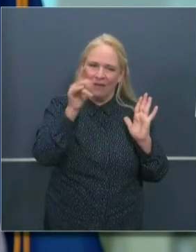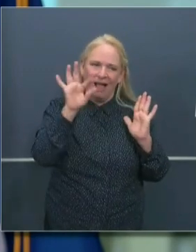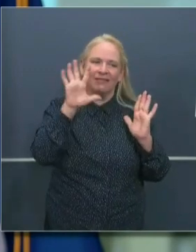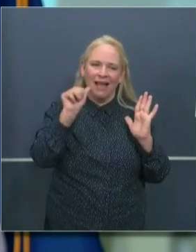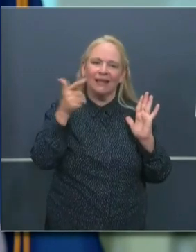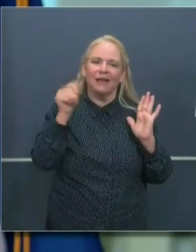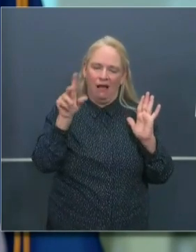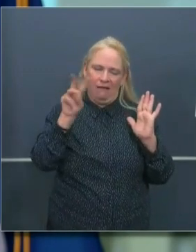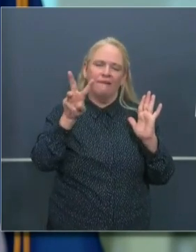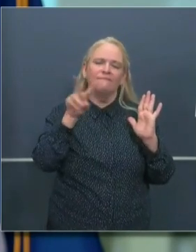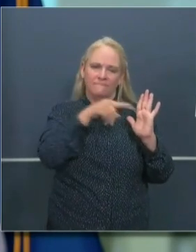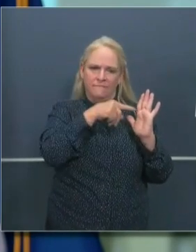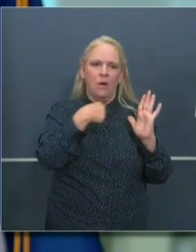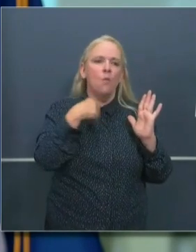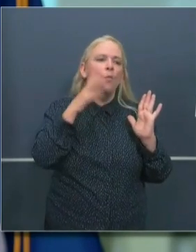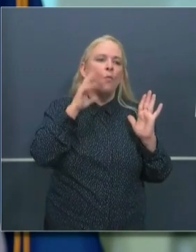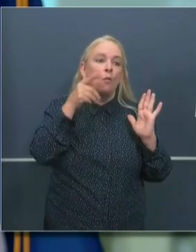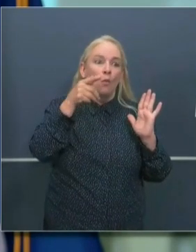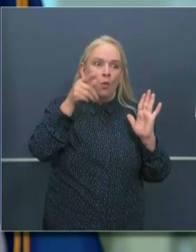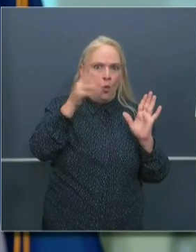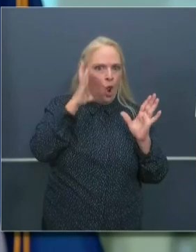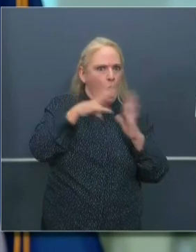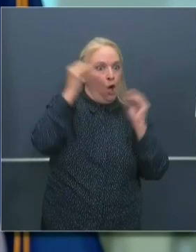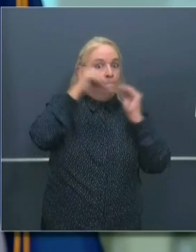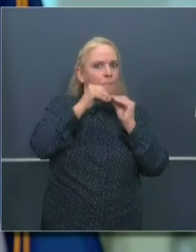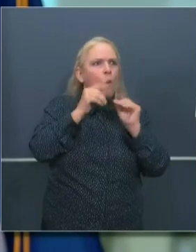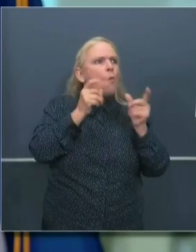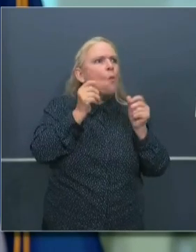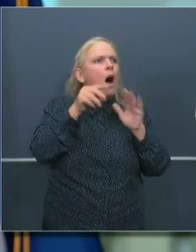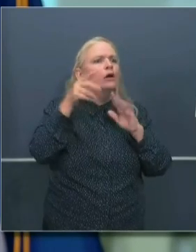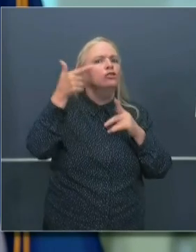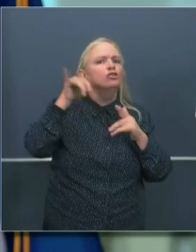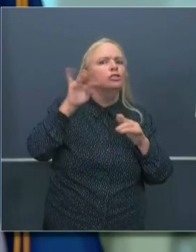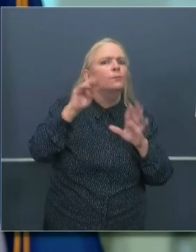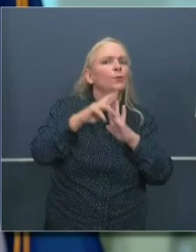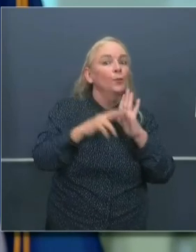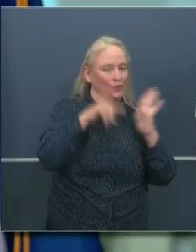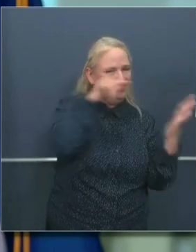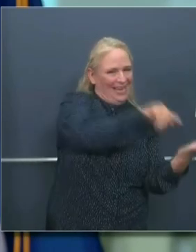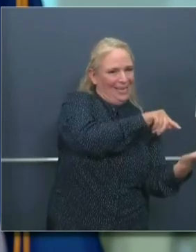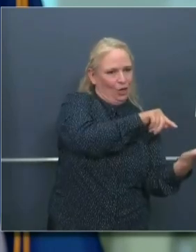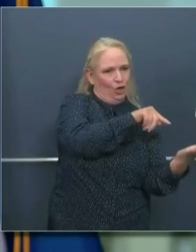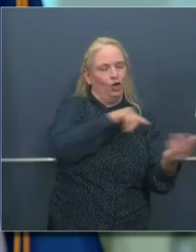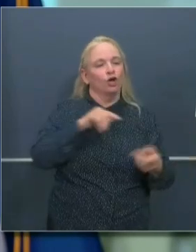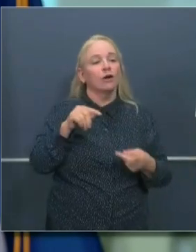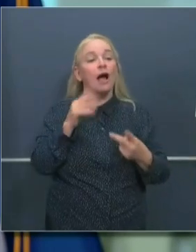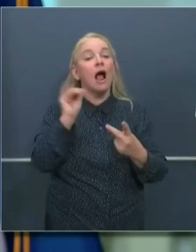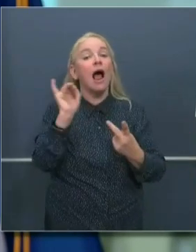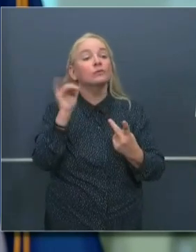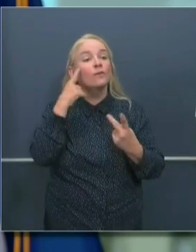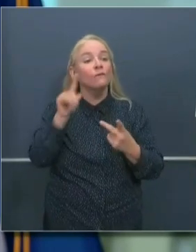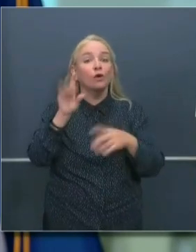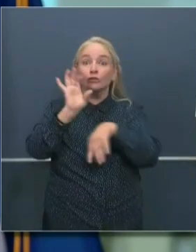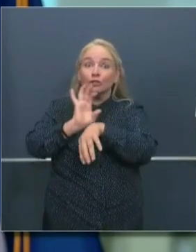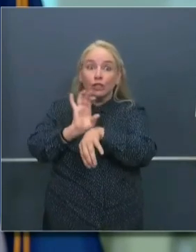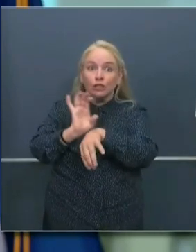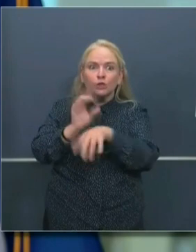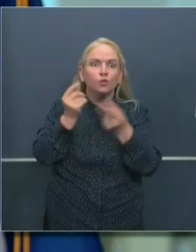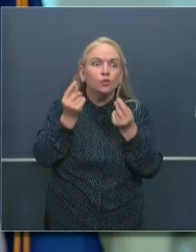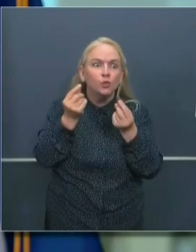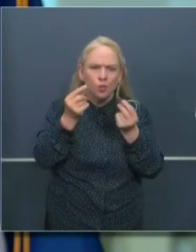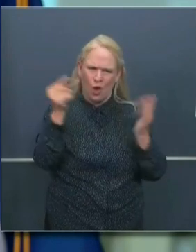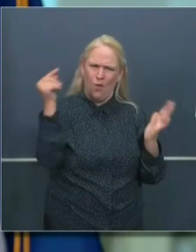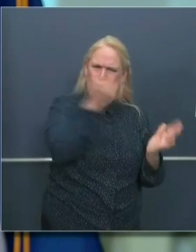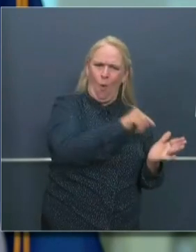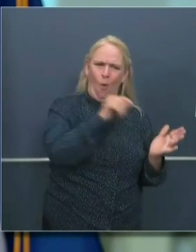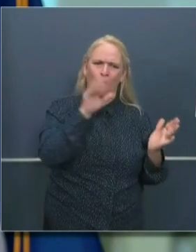covid19.ca.gov to learn more about those guidelines for gyms. We also put out new guidelines for places of worship, which